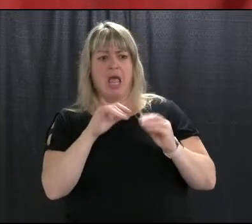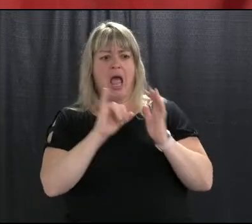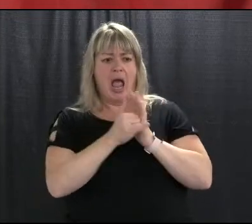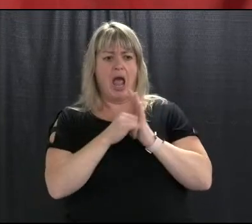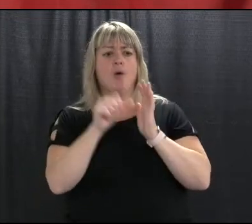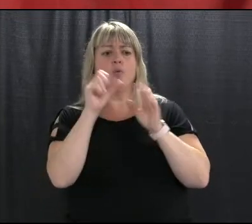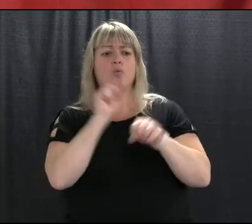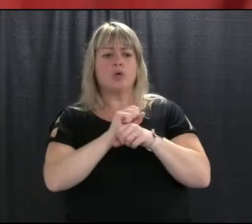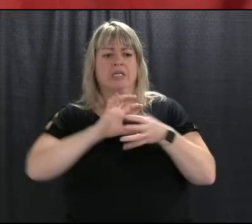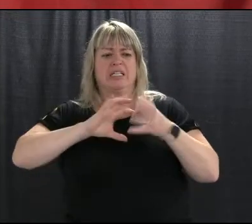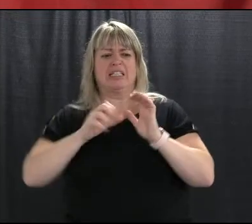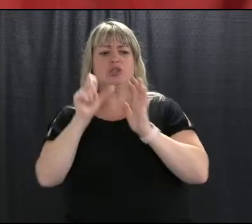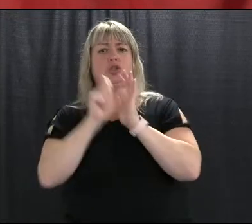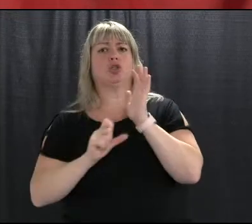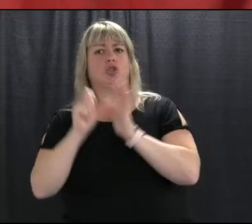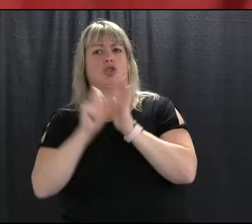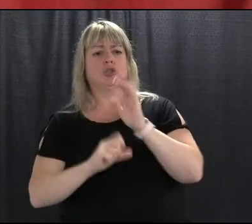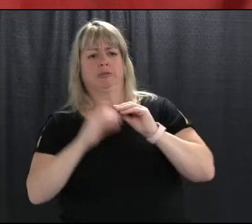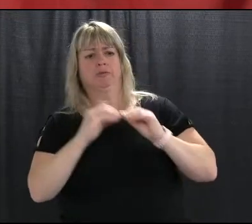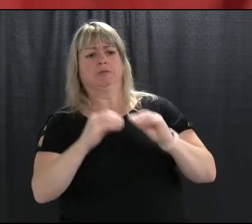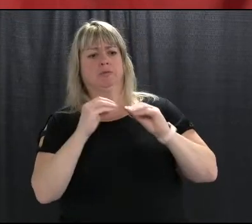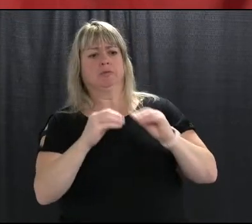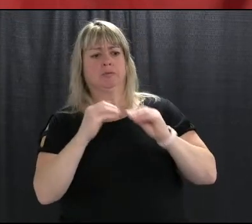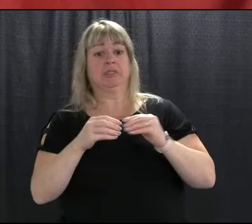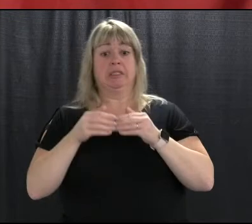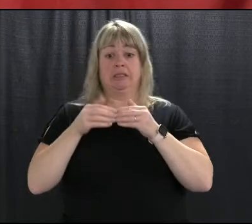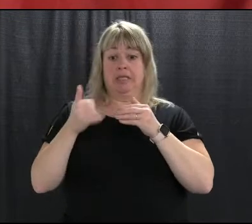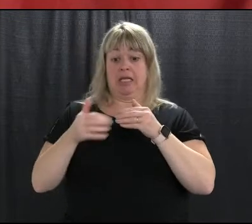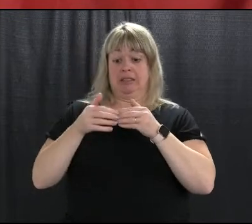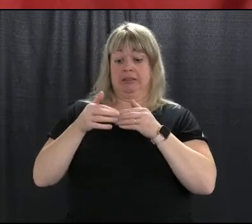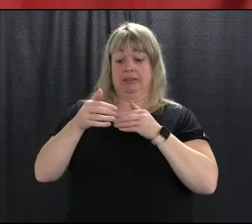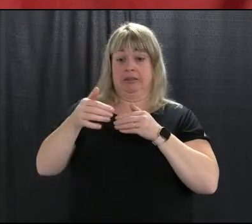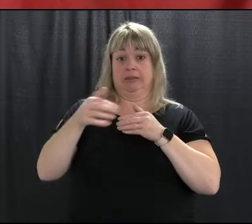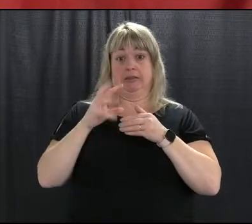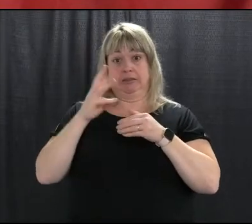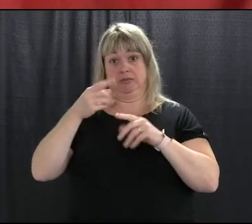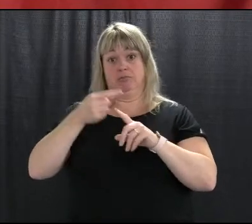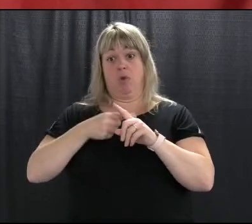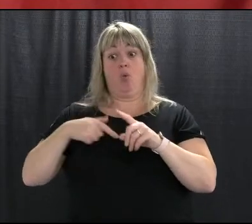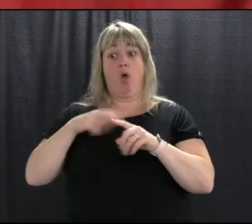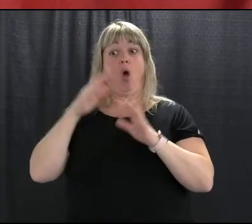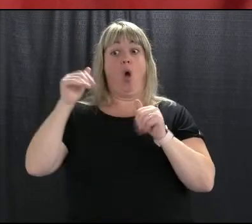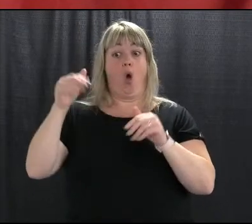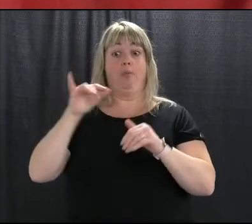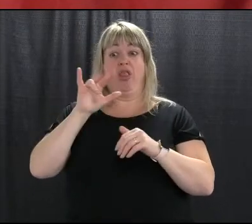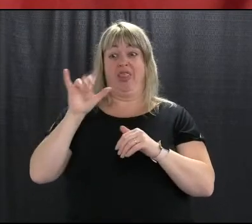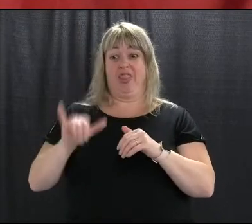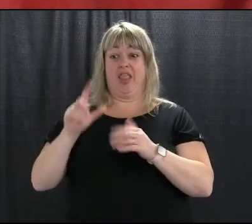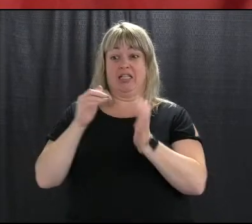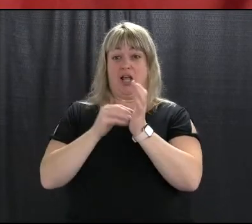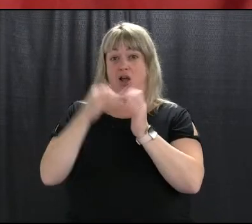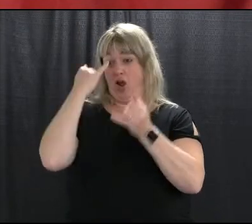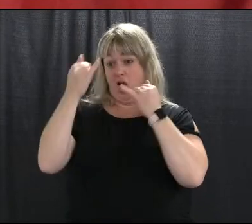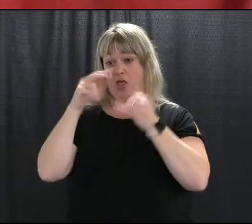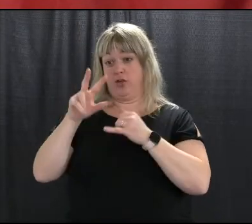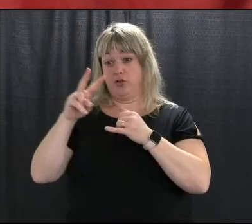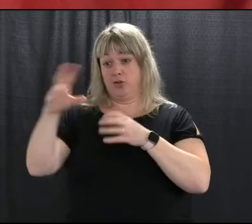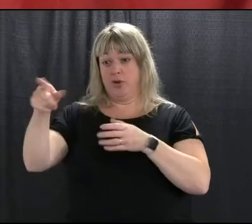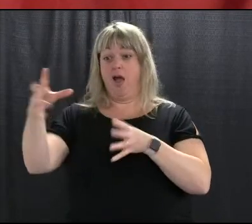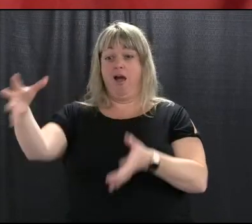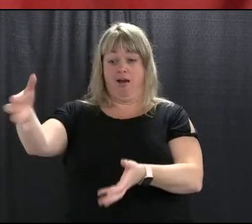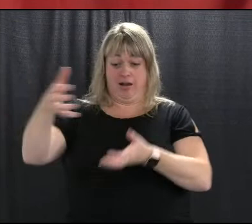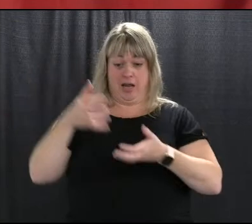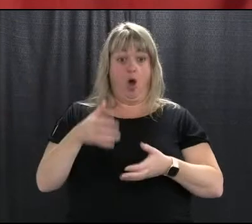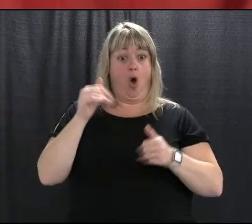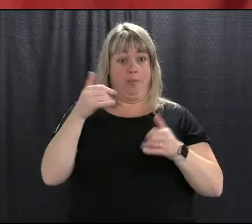Within the next 6 months, we plan to have the bulk of the Surgical Task Force recommendations complete. We're currently working with the department